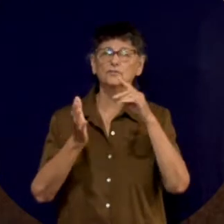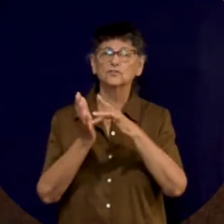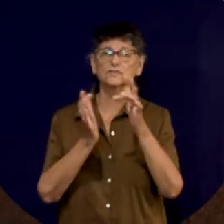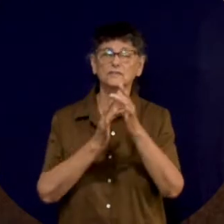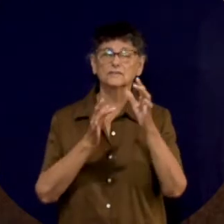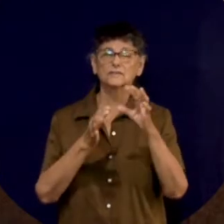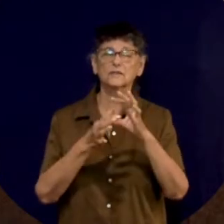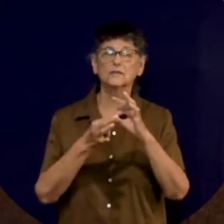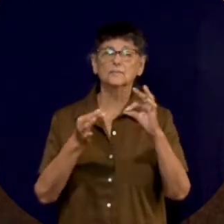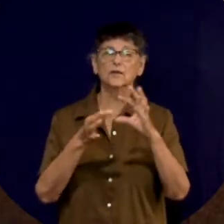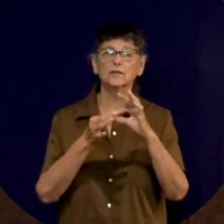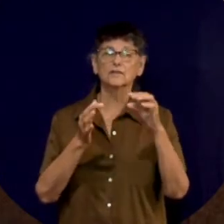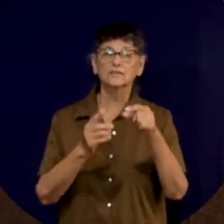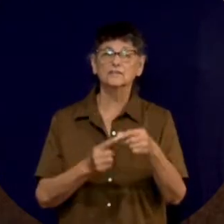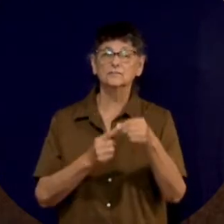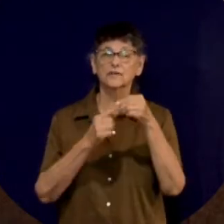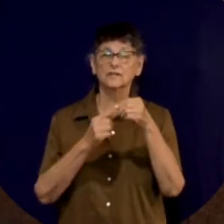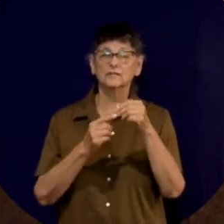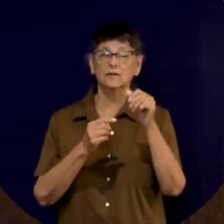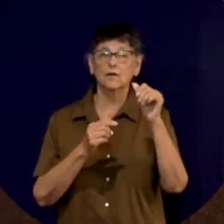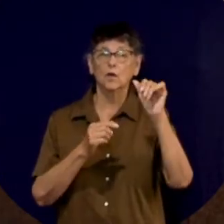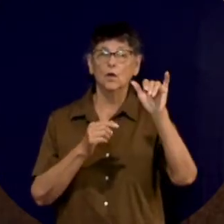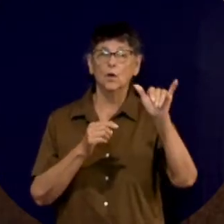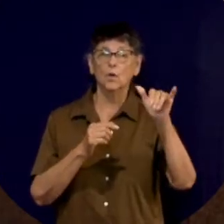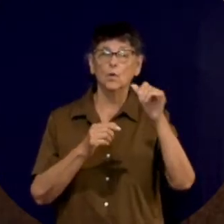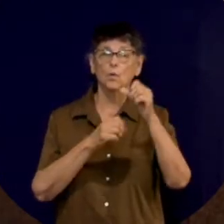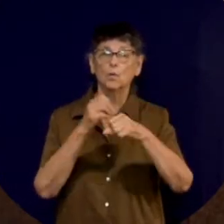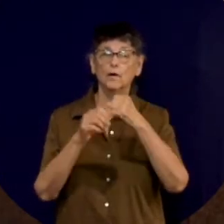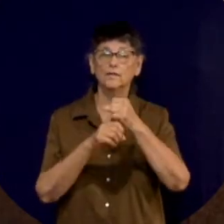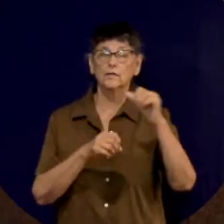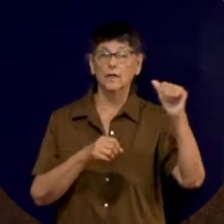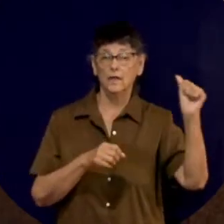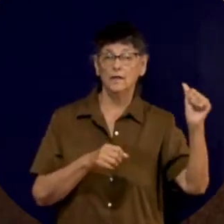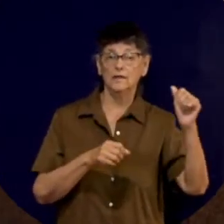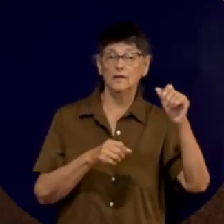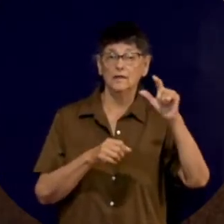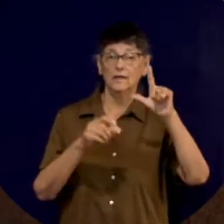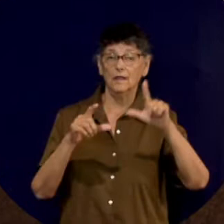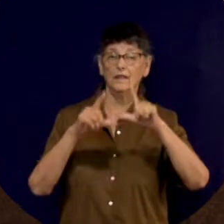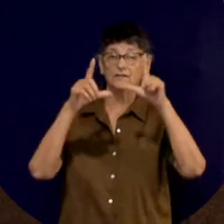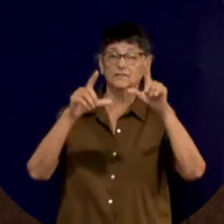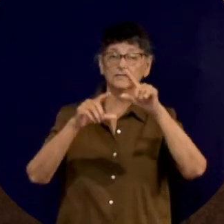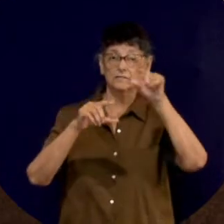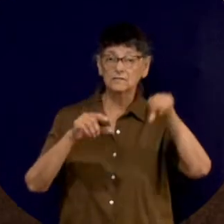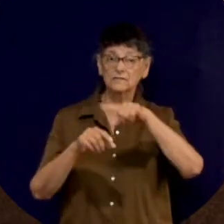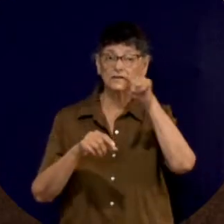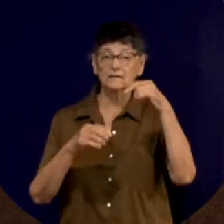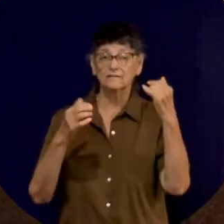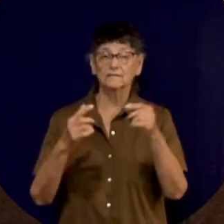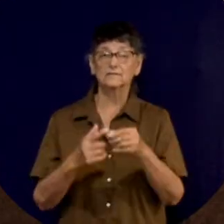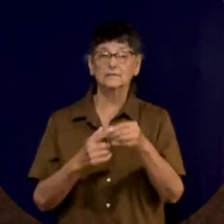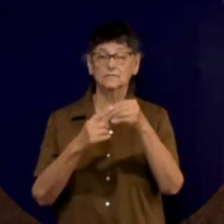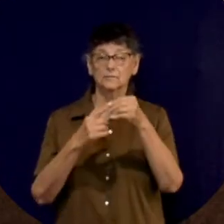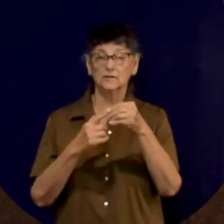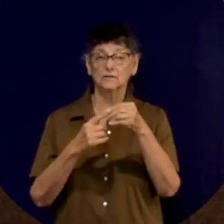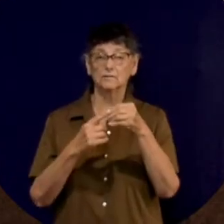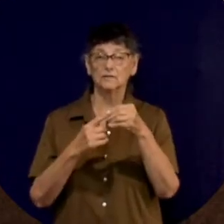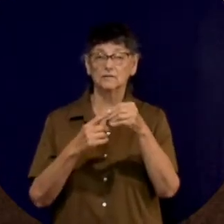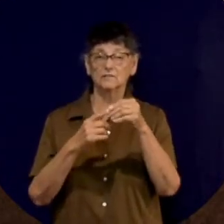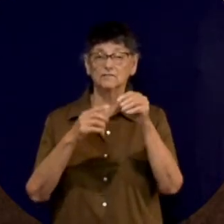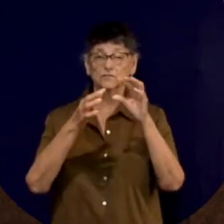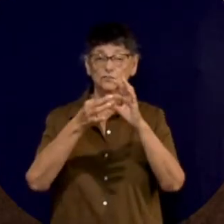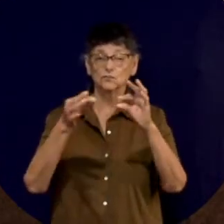parables, especially in year A of the lectionary cycle. And this particular set